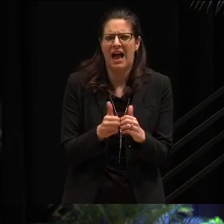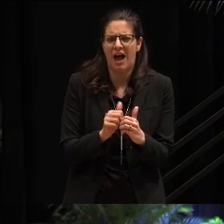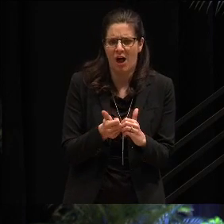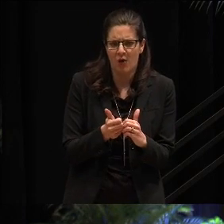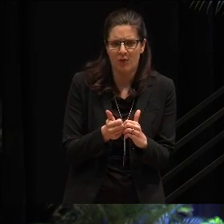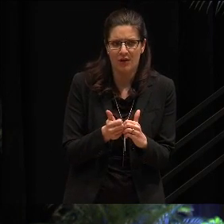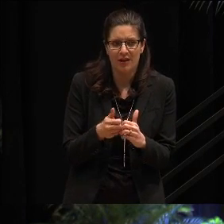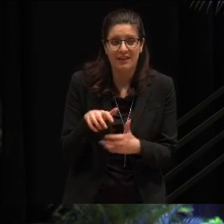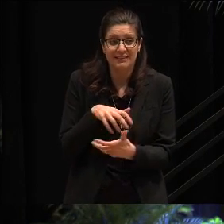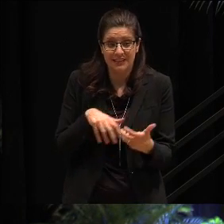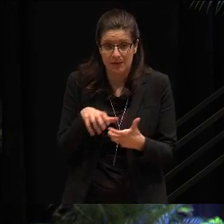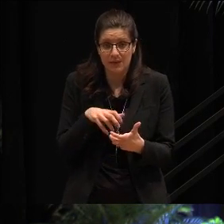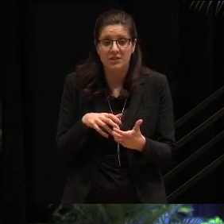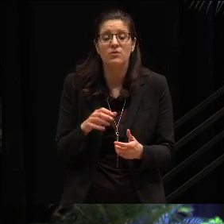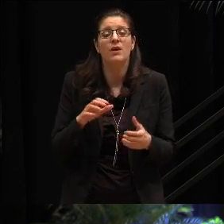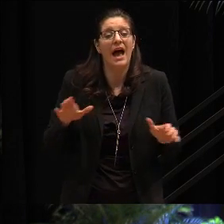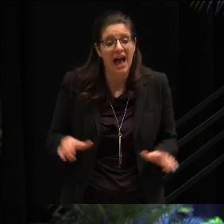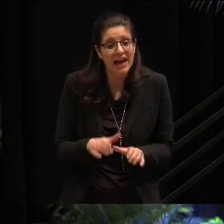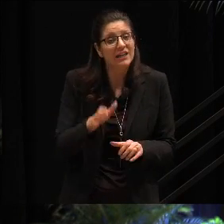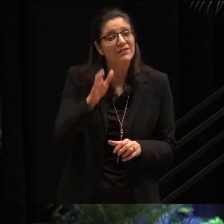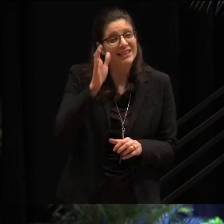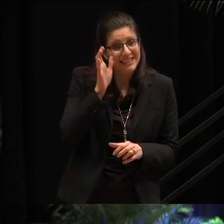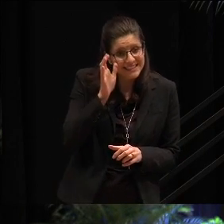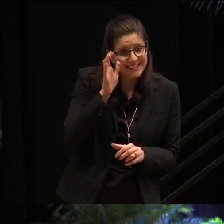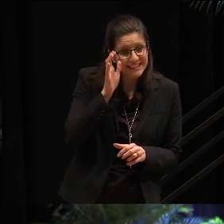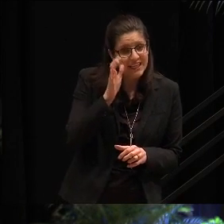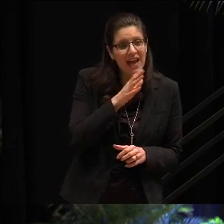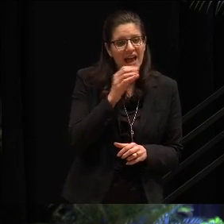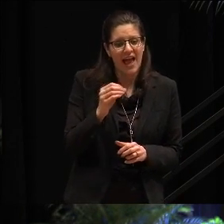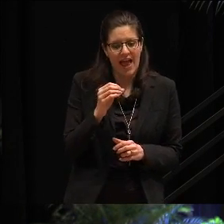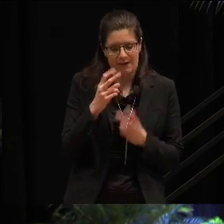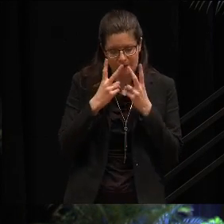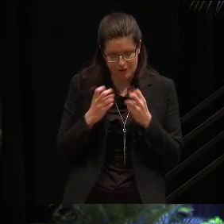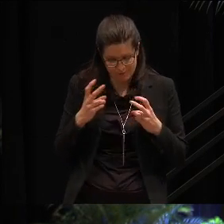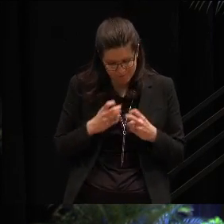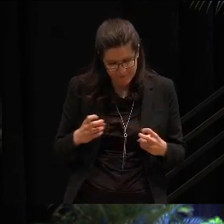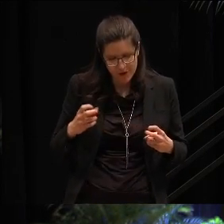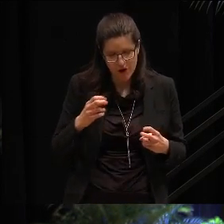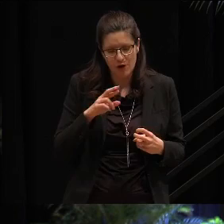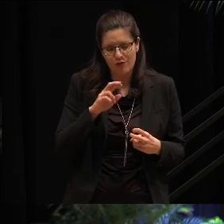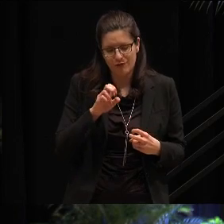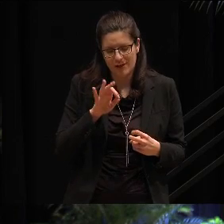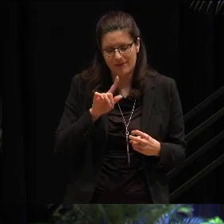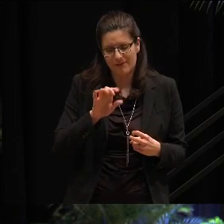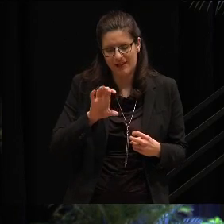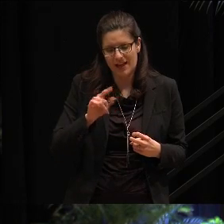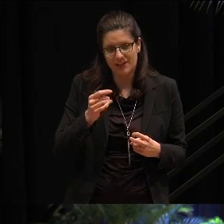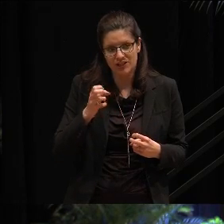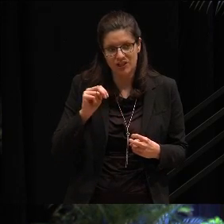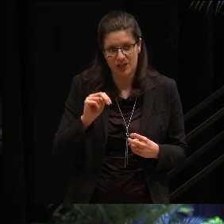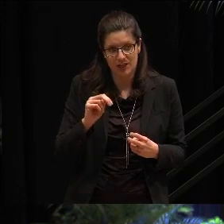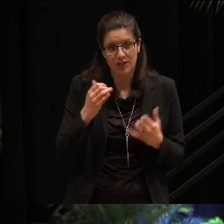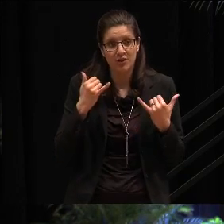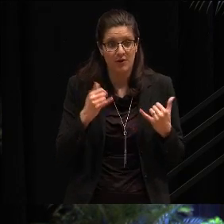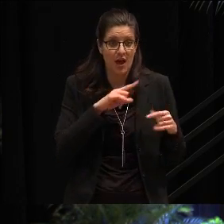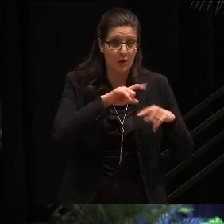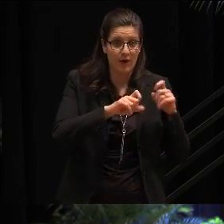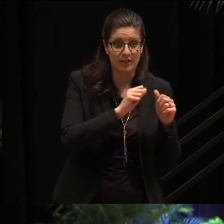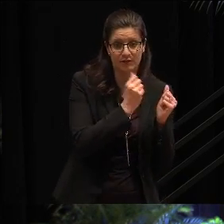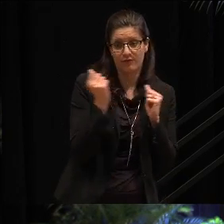combination of not only actively listening to each other, but also critical reflection. So this is a question for all of the